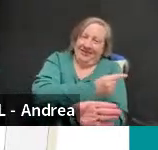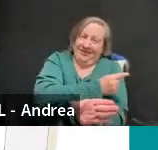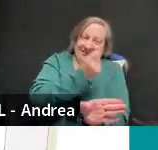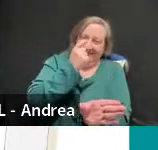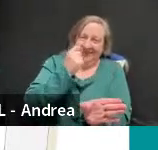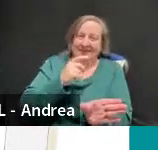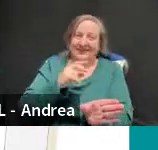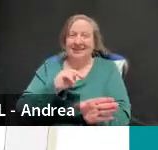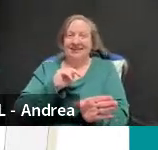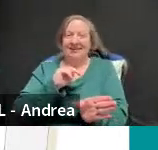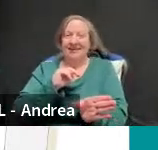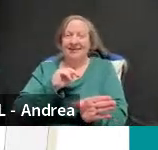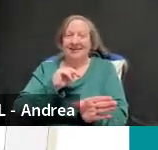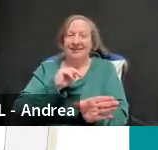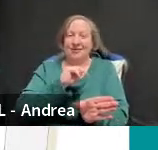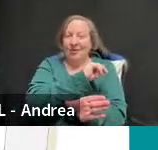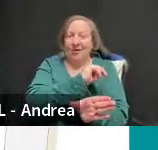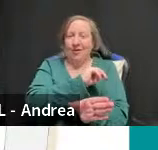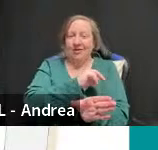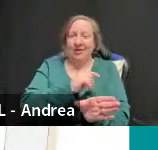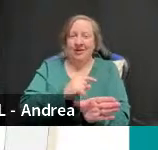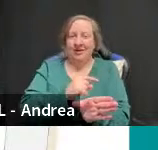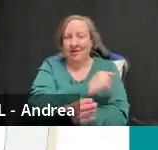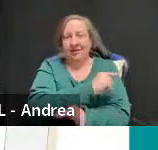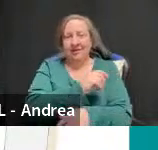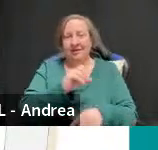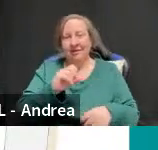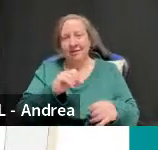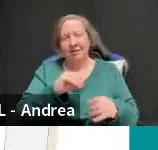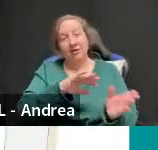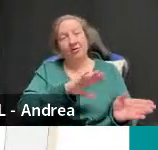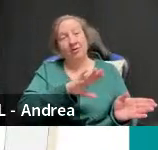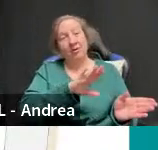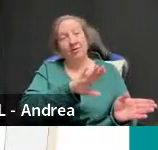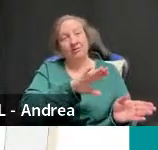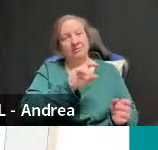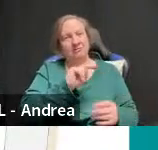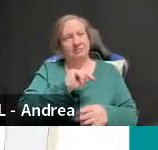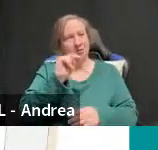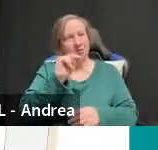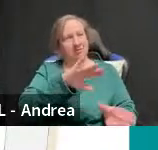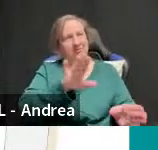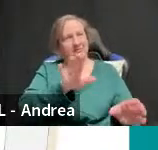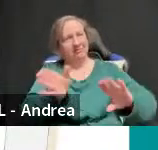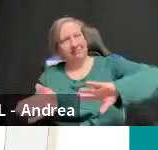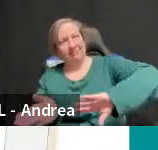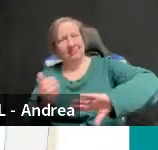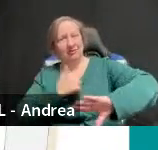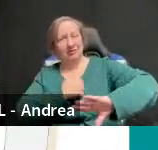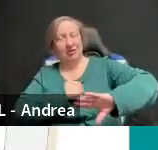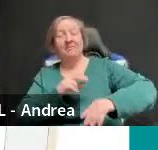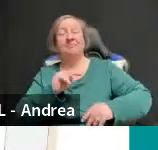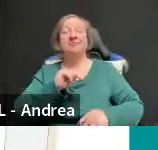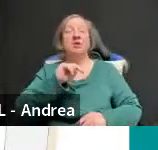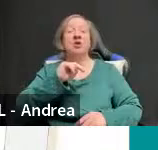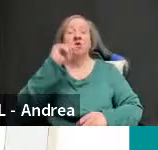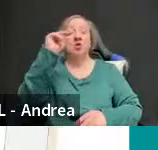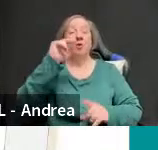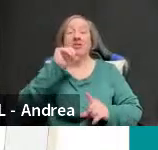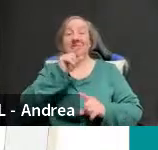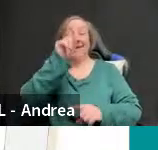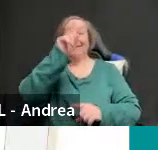little north arrow down the right-hand location, also a scale area bar. So that bar there is 160 feet.